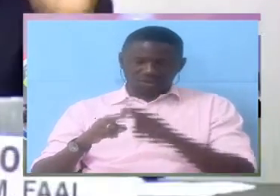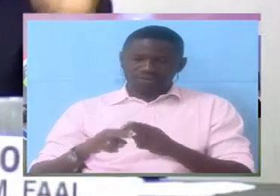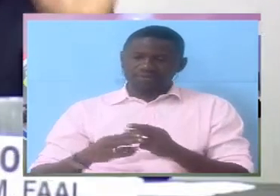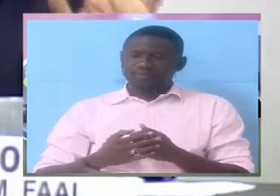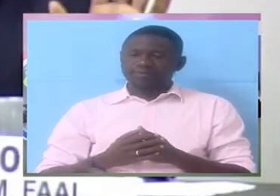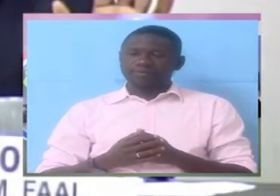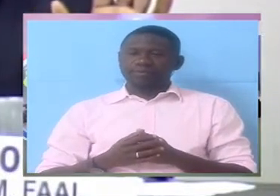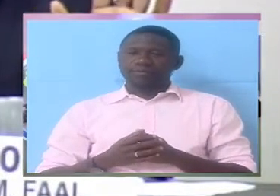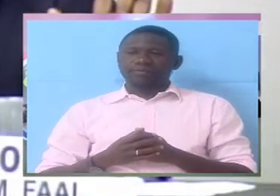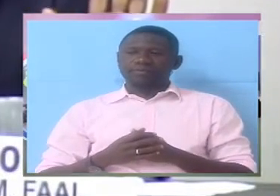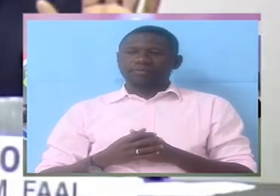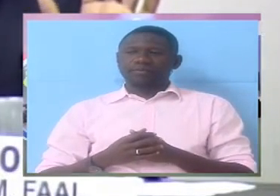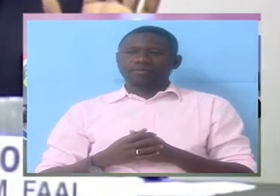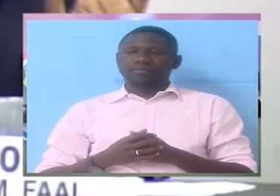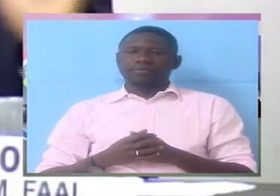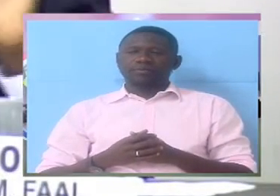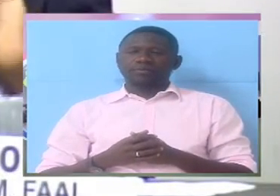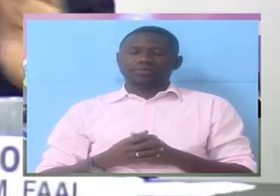as you visit the council.